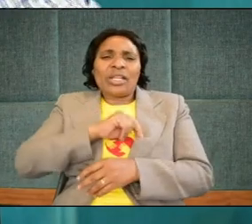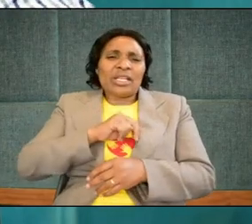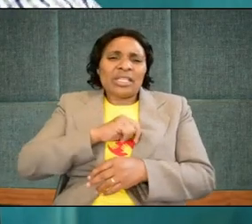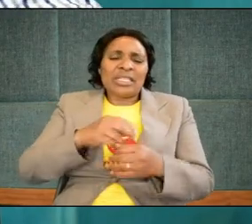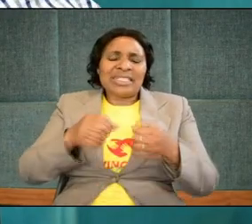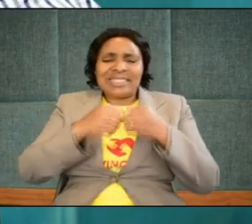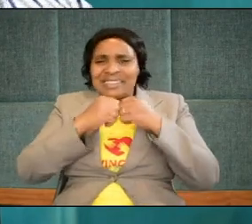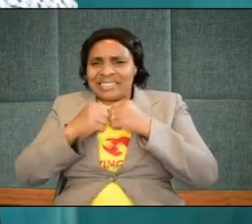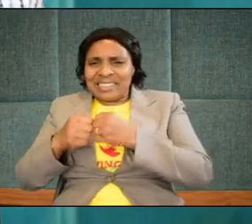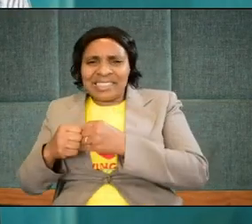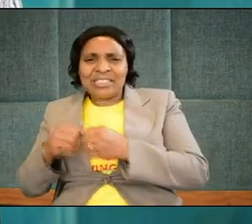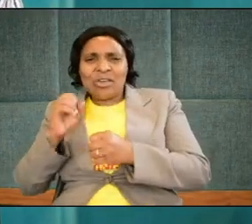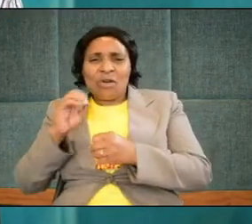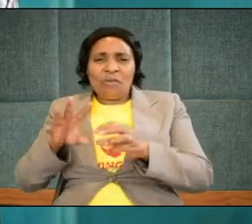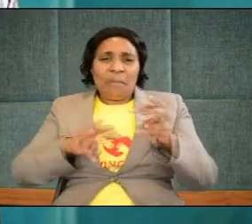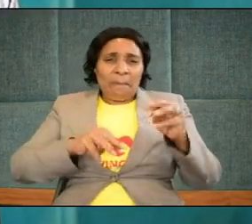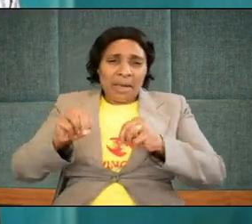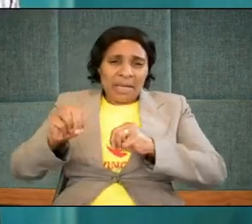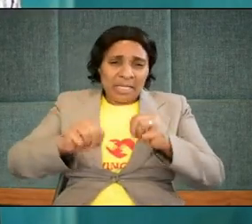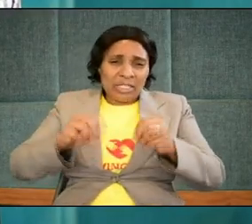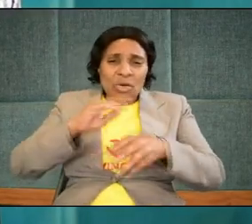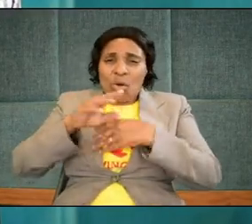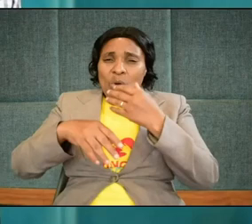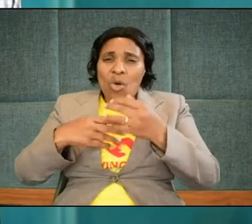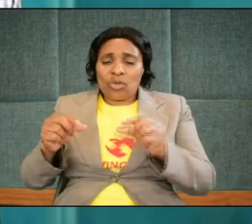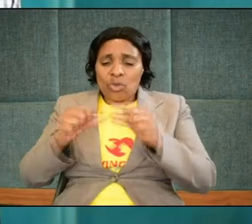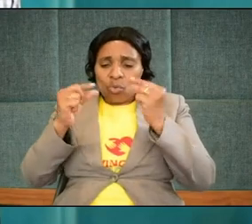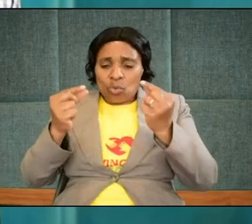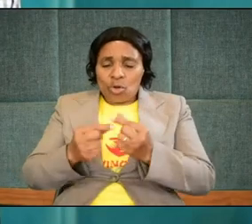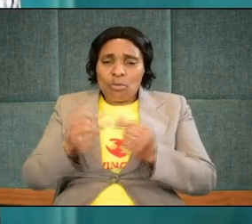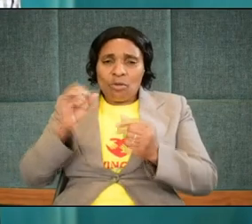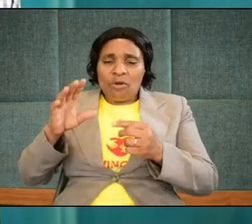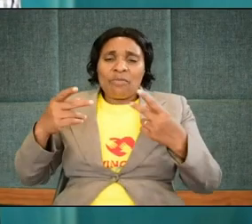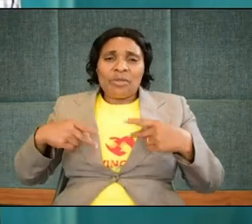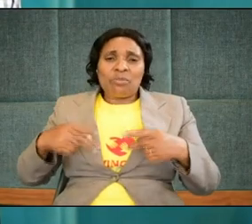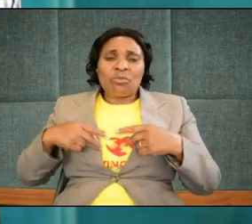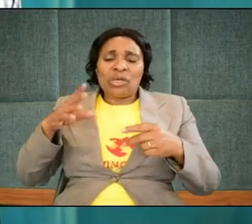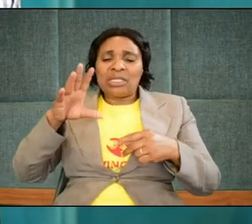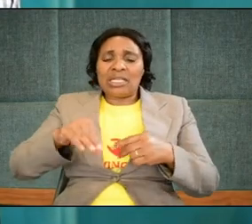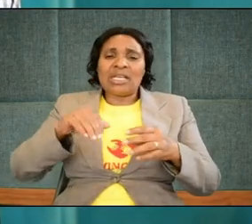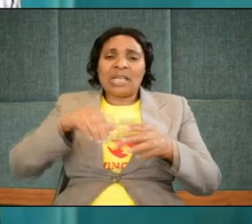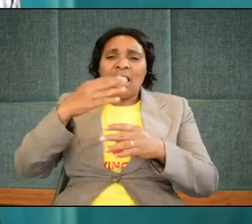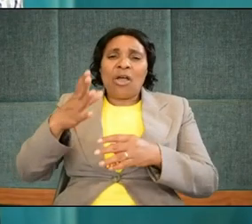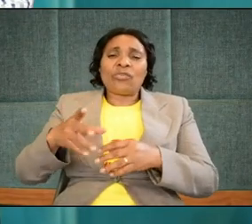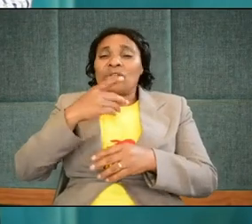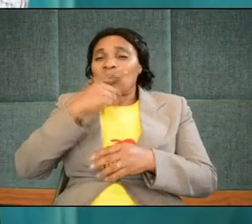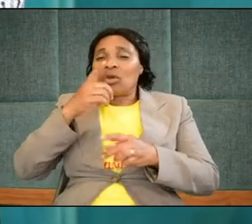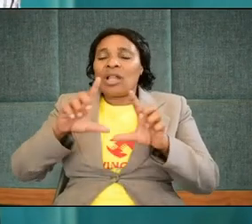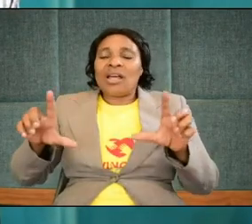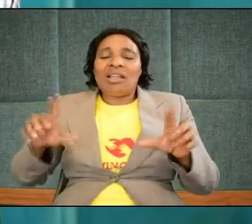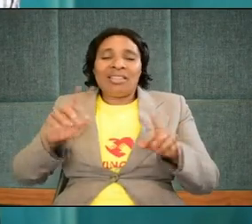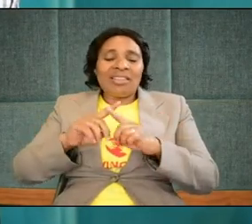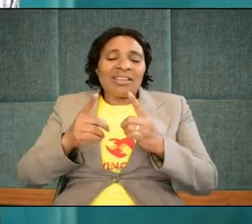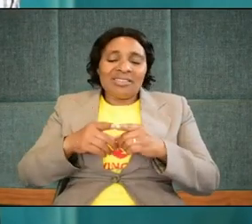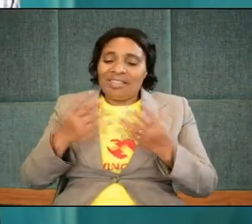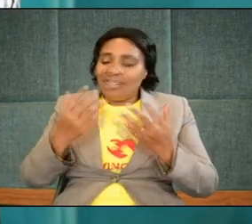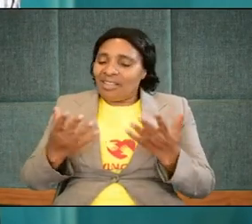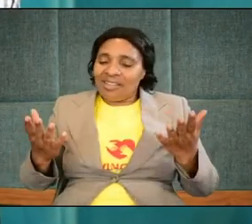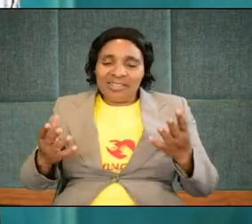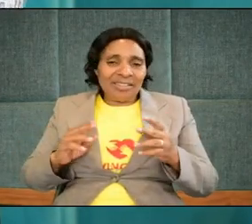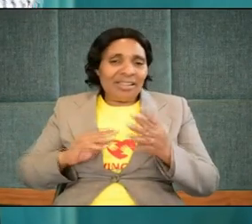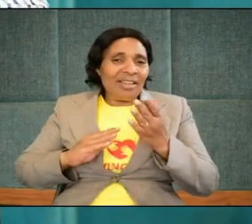the challenges of managing all this group of people that you've taken out into the wilderness, and then suddenly things are not going